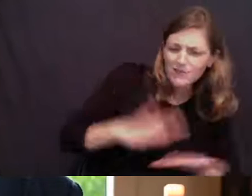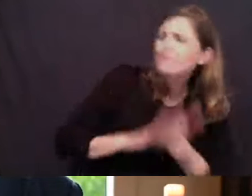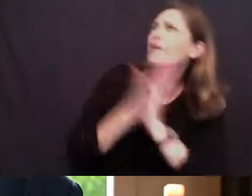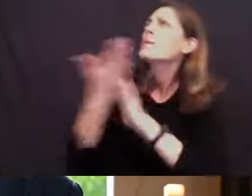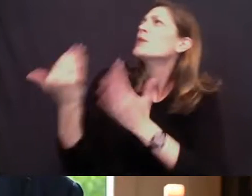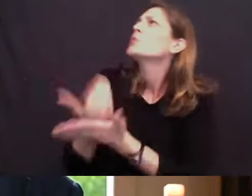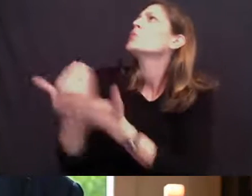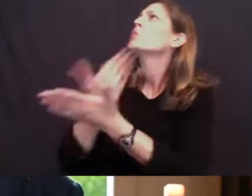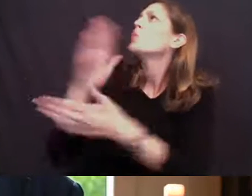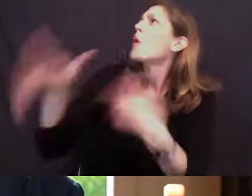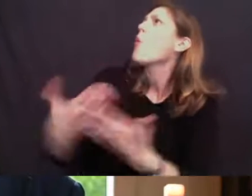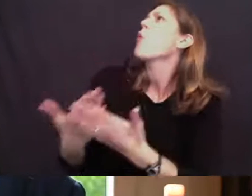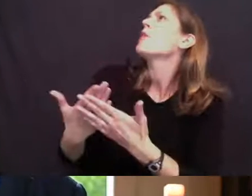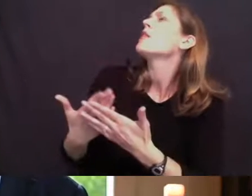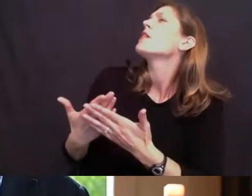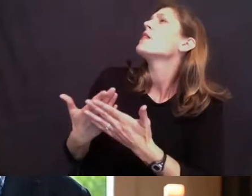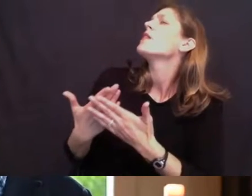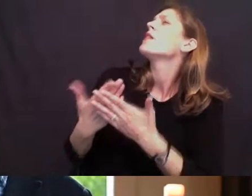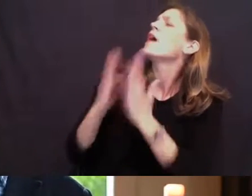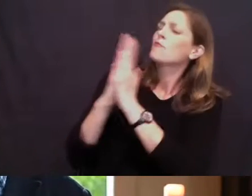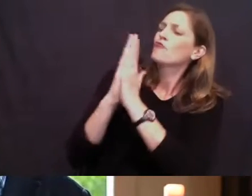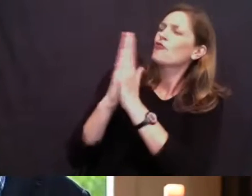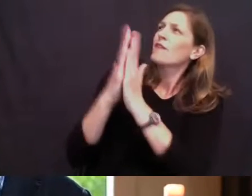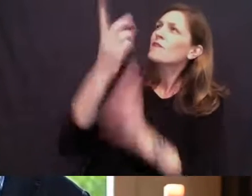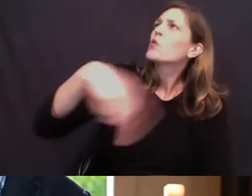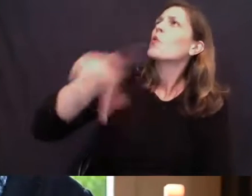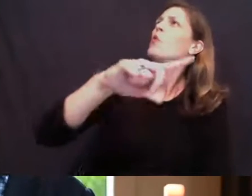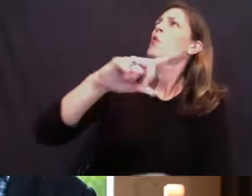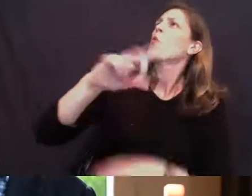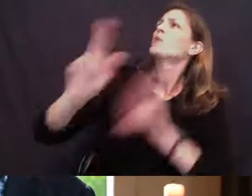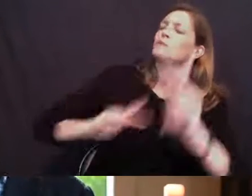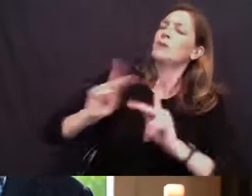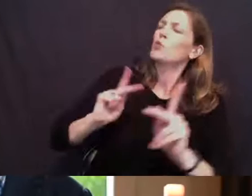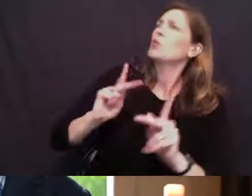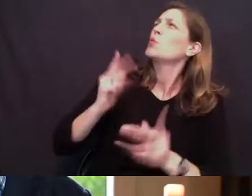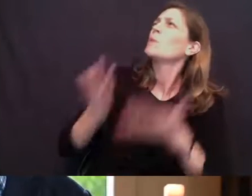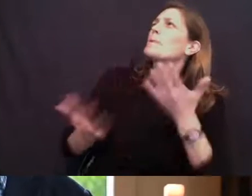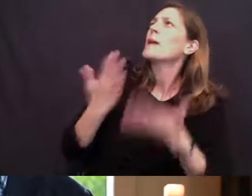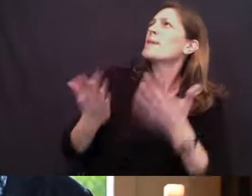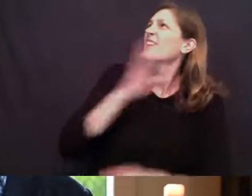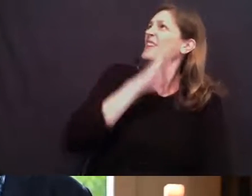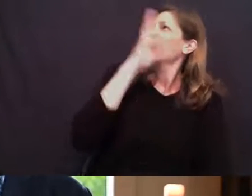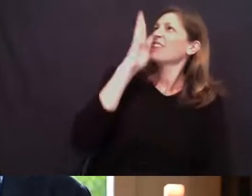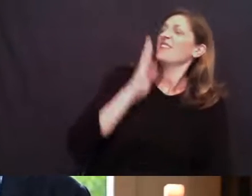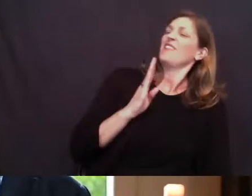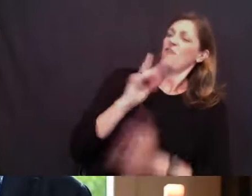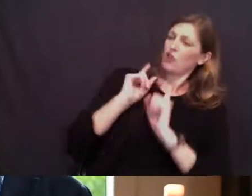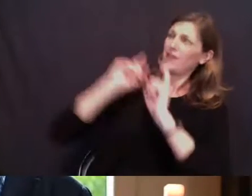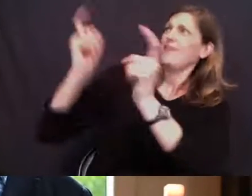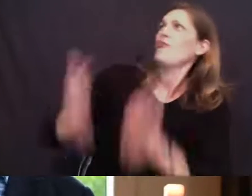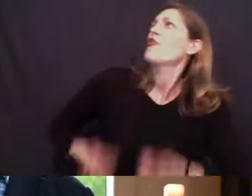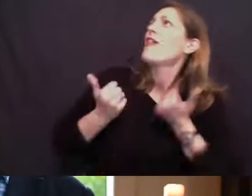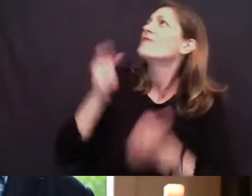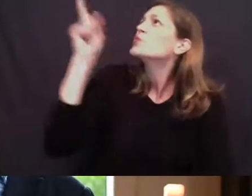whole. Lord, I pray for those individuals who maybe have never given their life to you, have